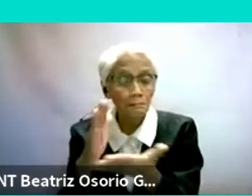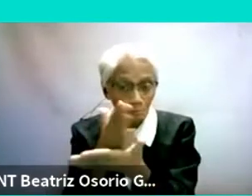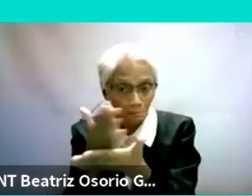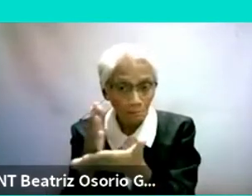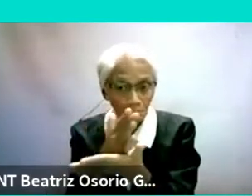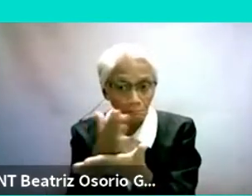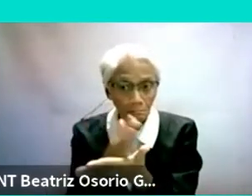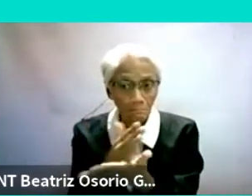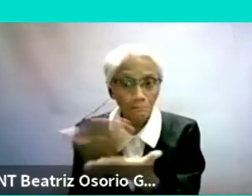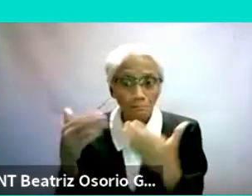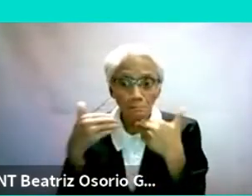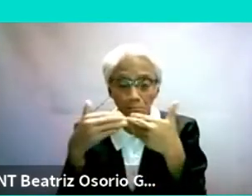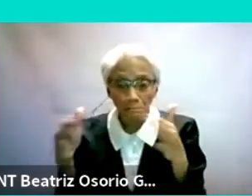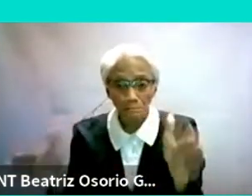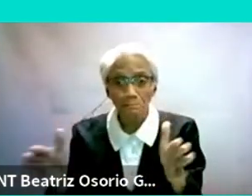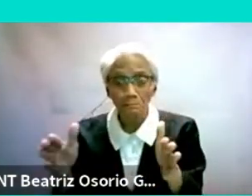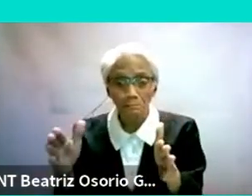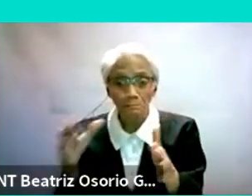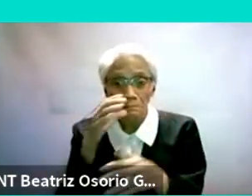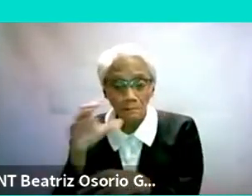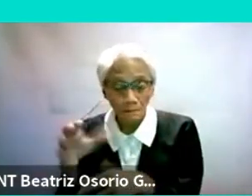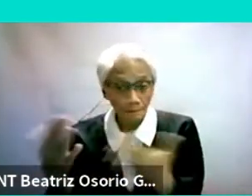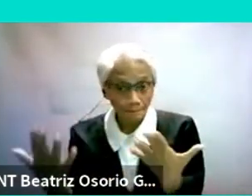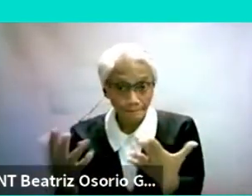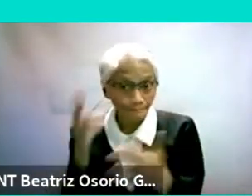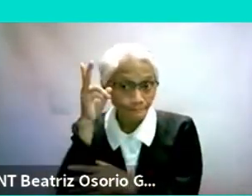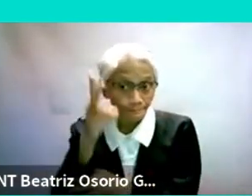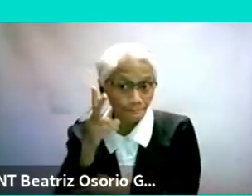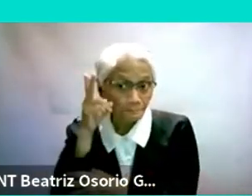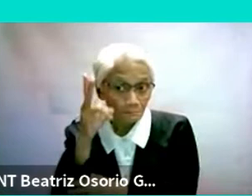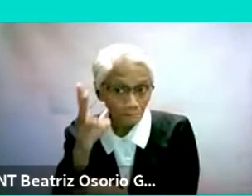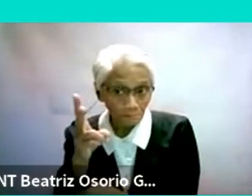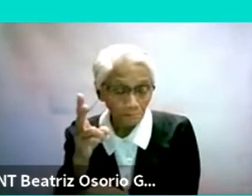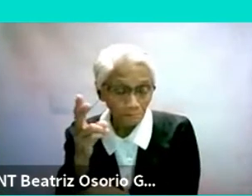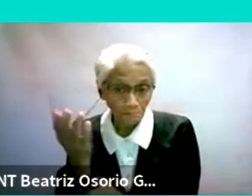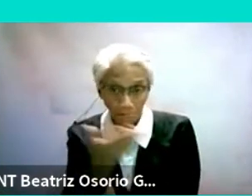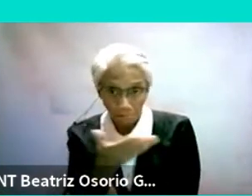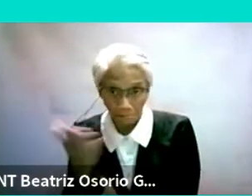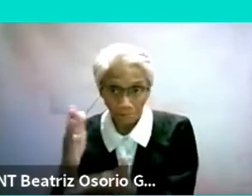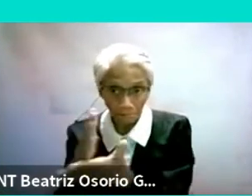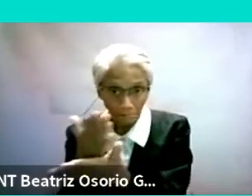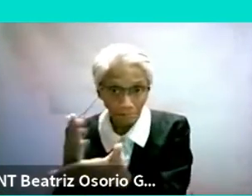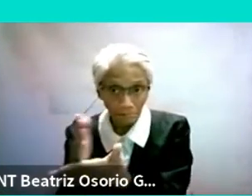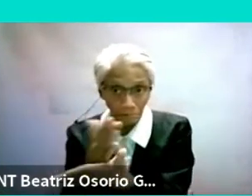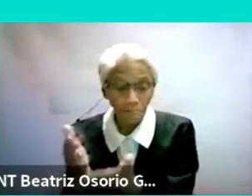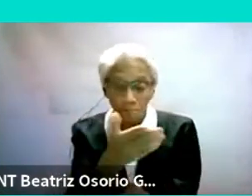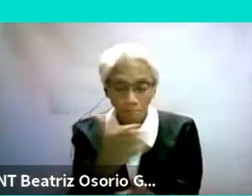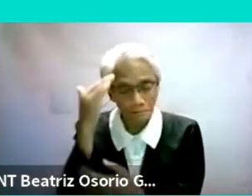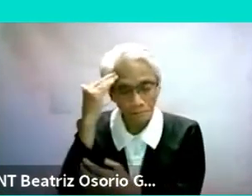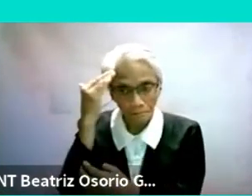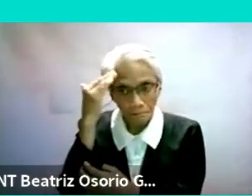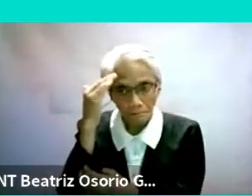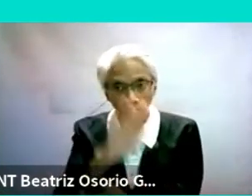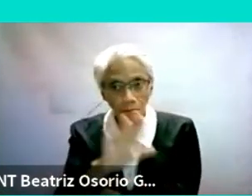So with this video, so if we can widely share, more children will know about their rights in